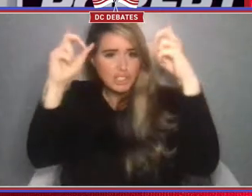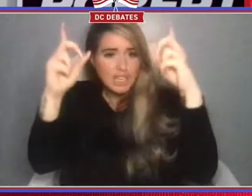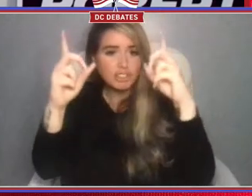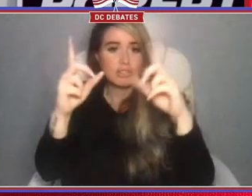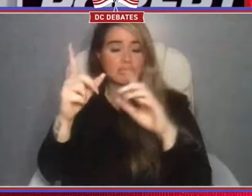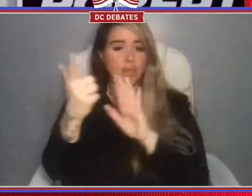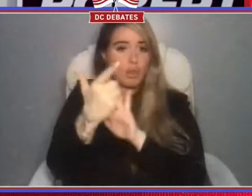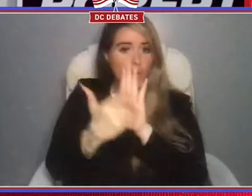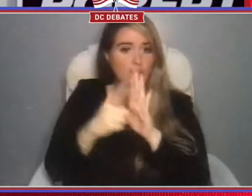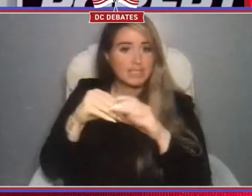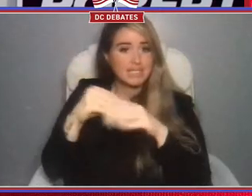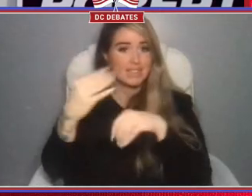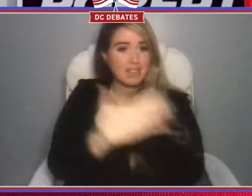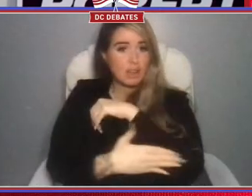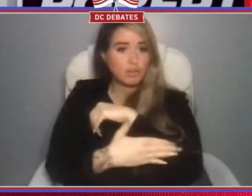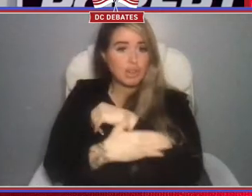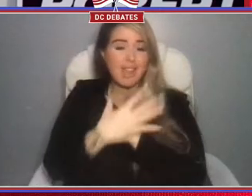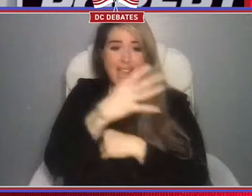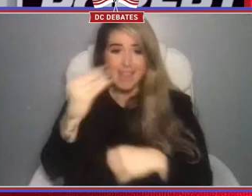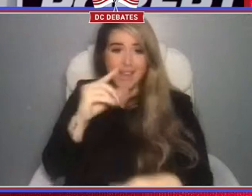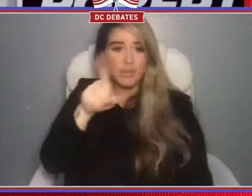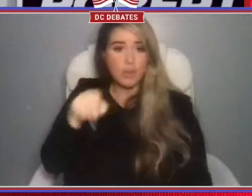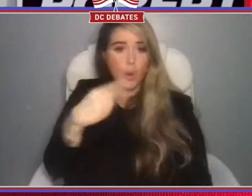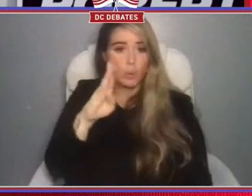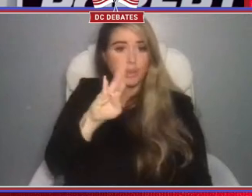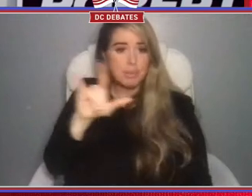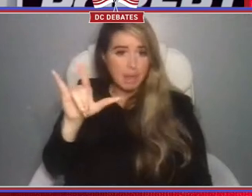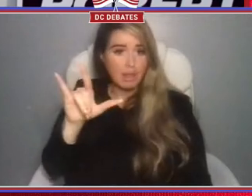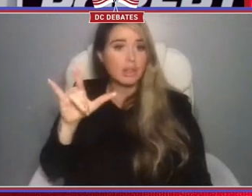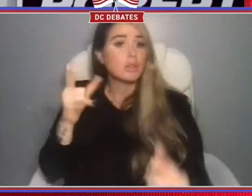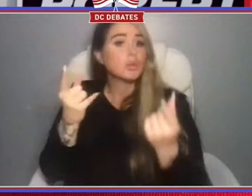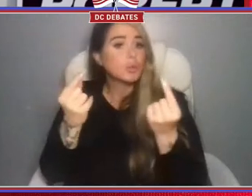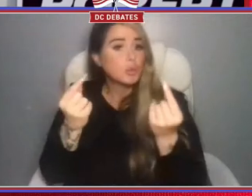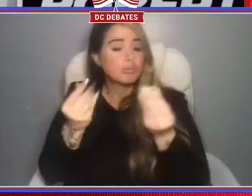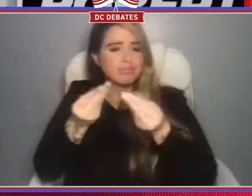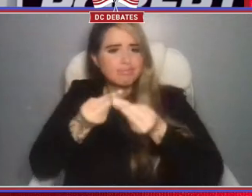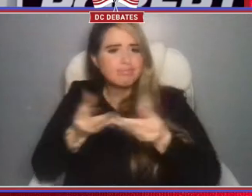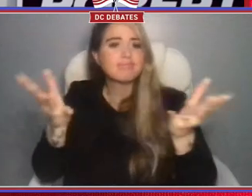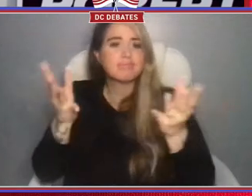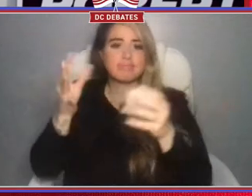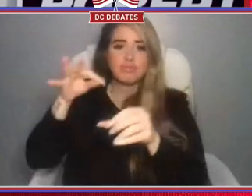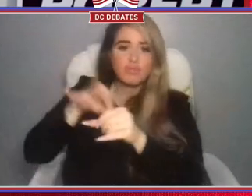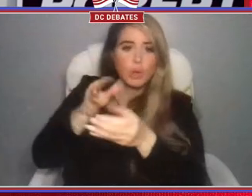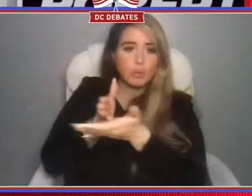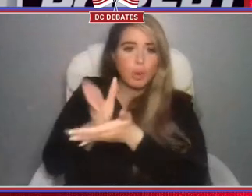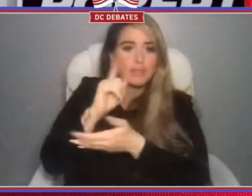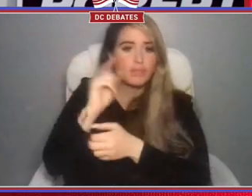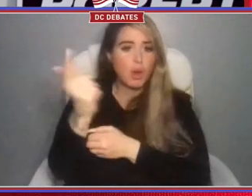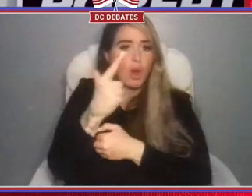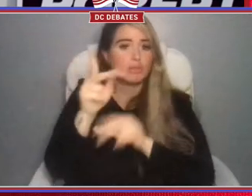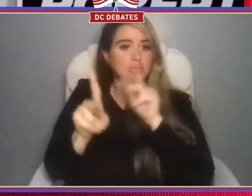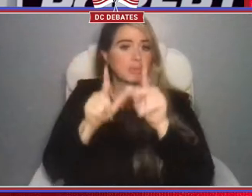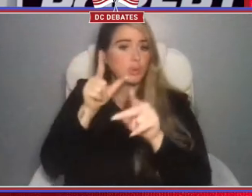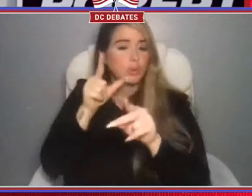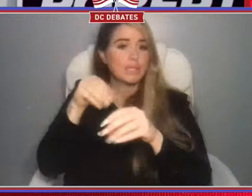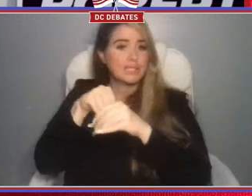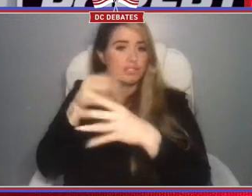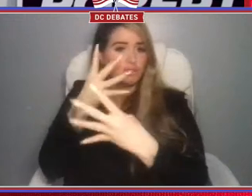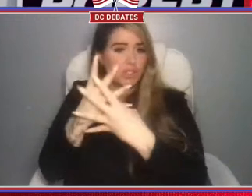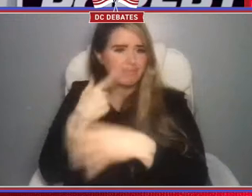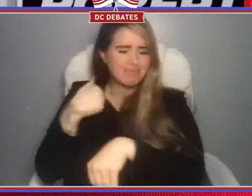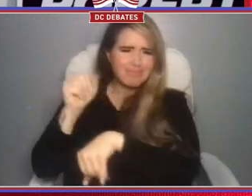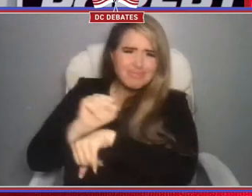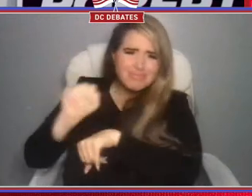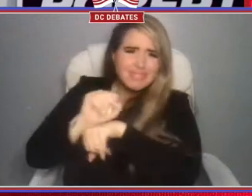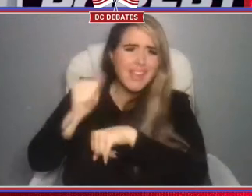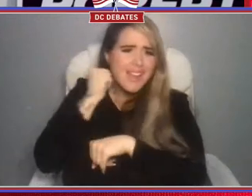only bill in the country restoring voting rights to all incarcerated people. And I work every day to solve problems for